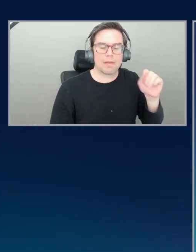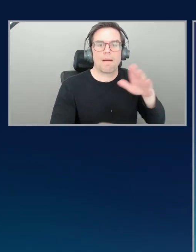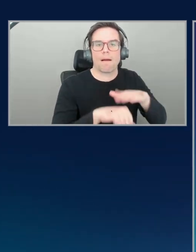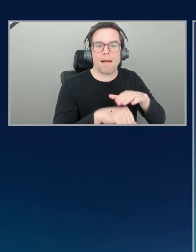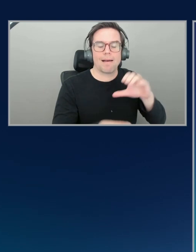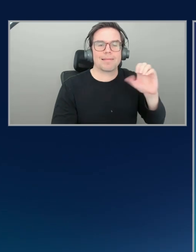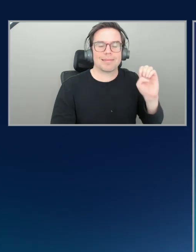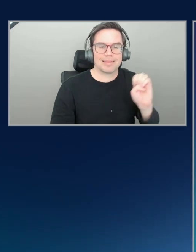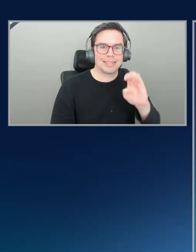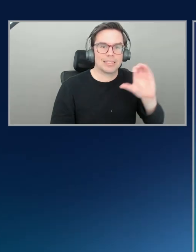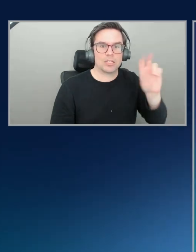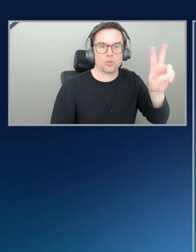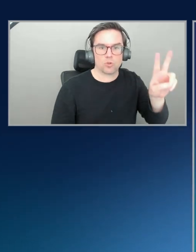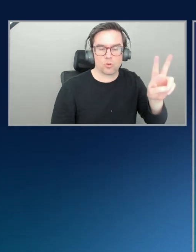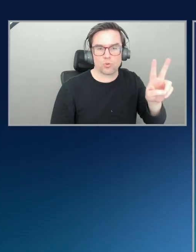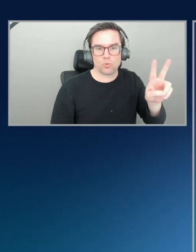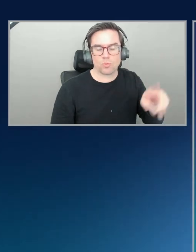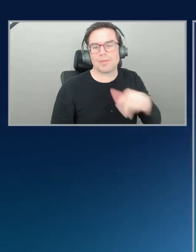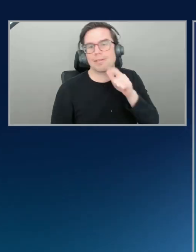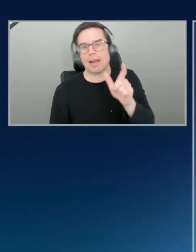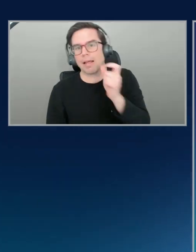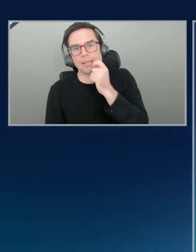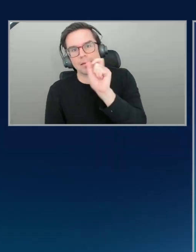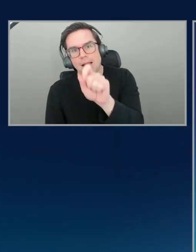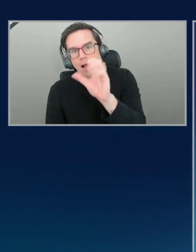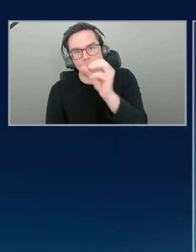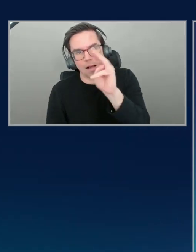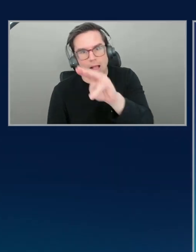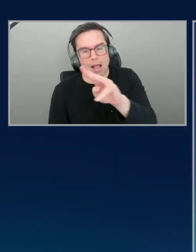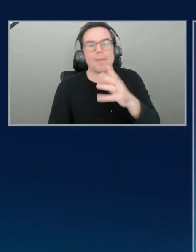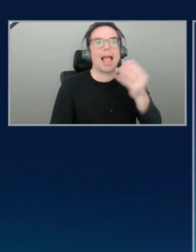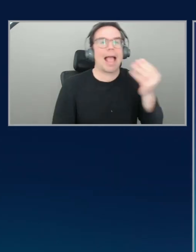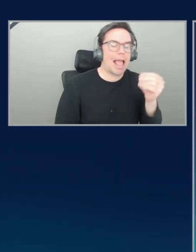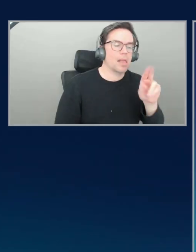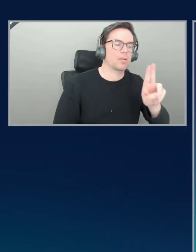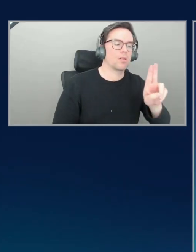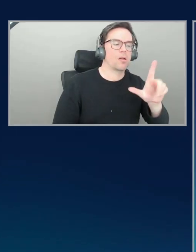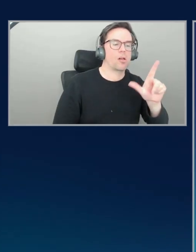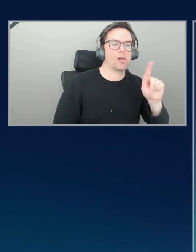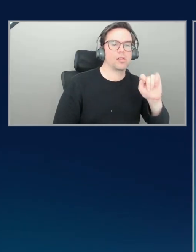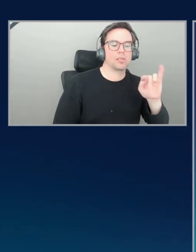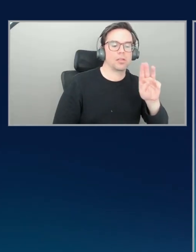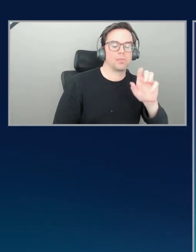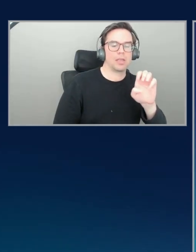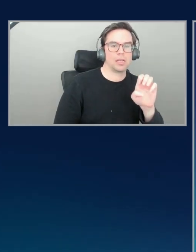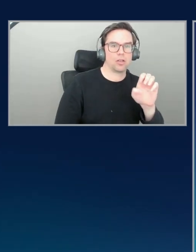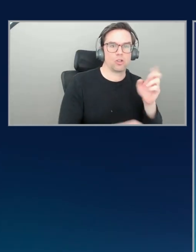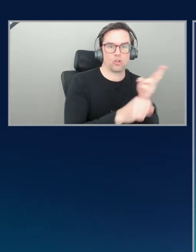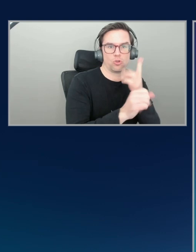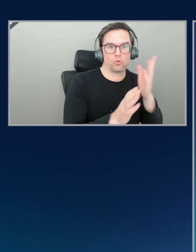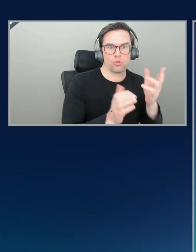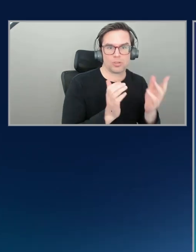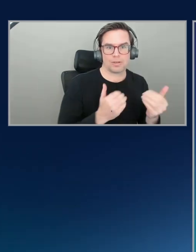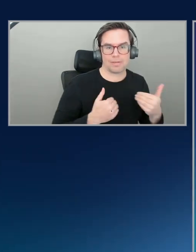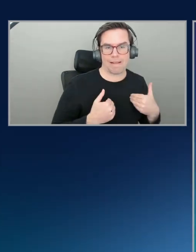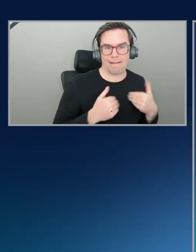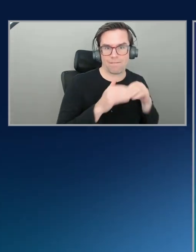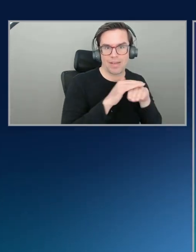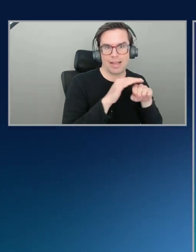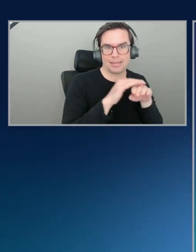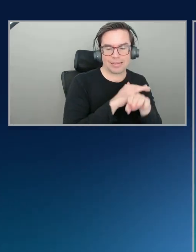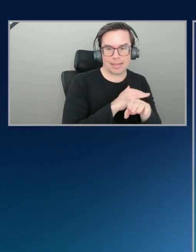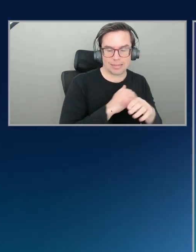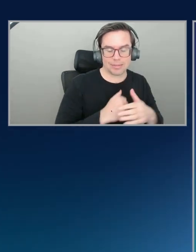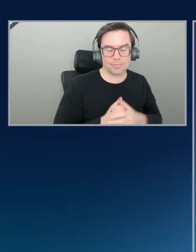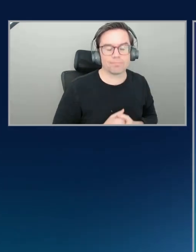and for ultimate users. So the documentation is all on GitLab.com, and if you are self-hosted GitLab or you're interested in